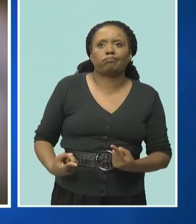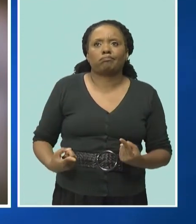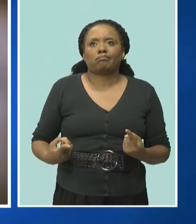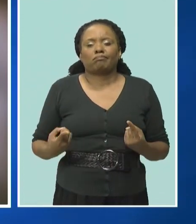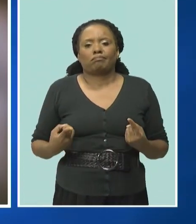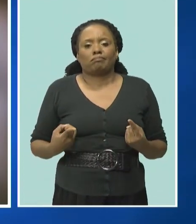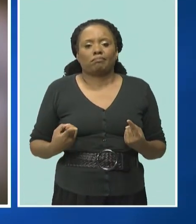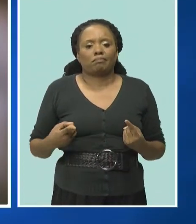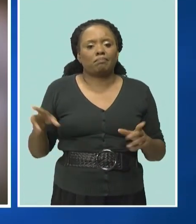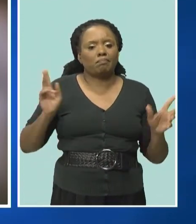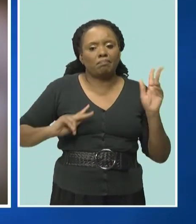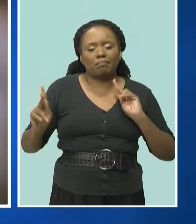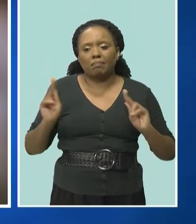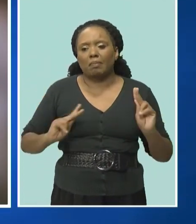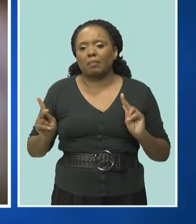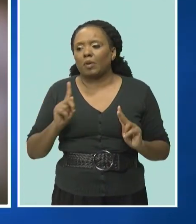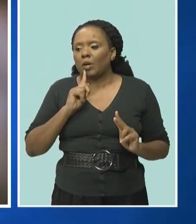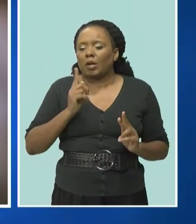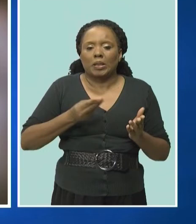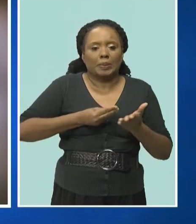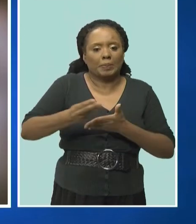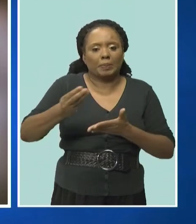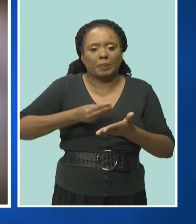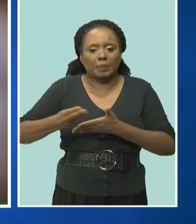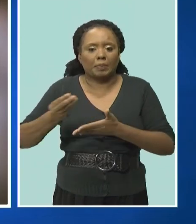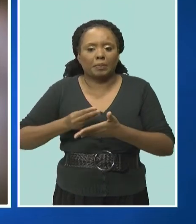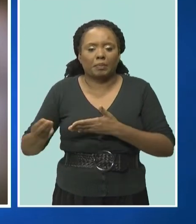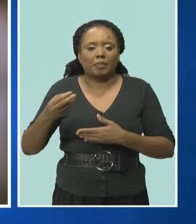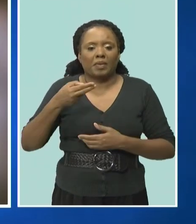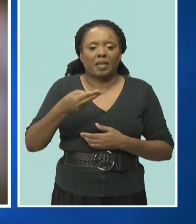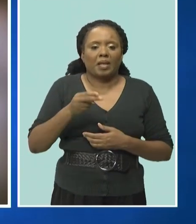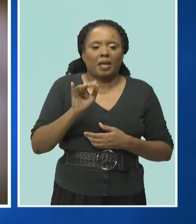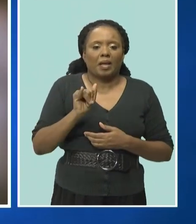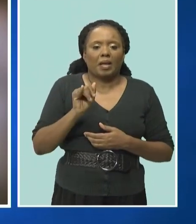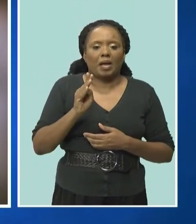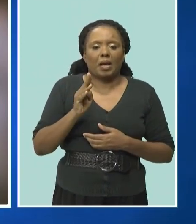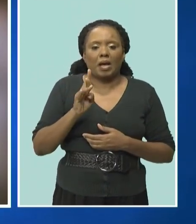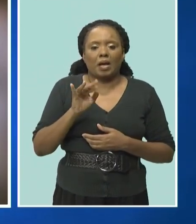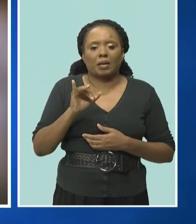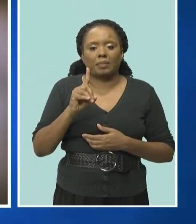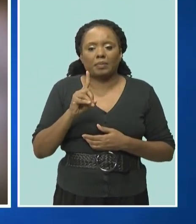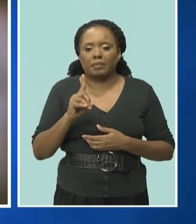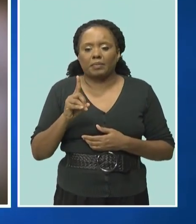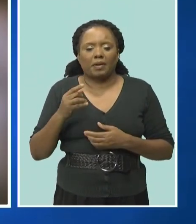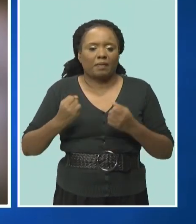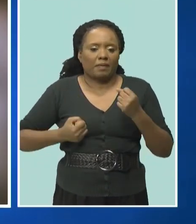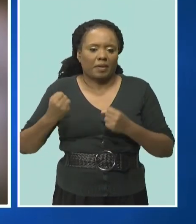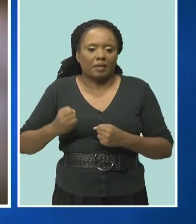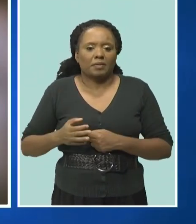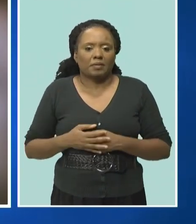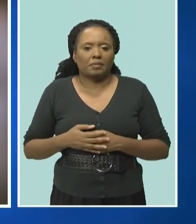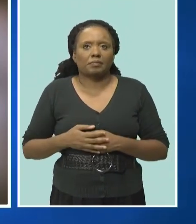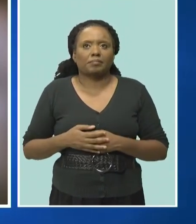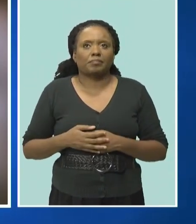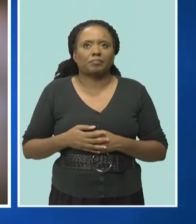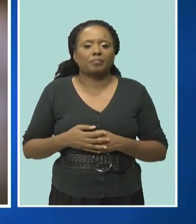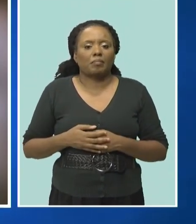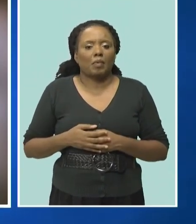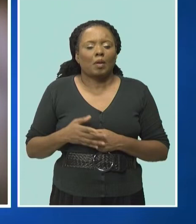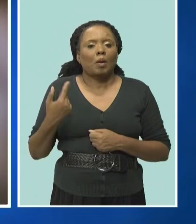of hybrid vehicles going very, very well. We sold about 25 hybrid vehicles between August and